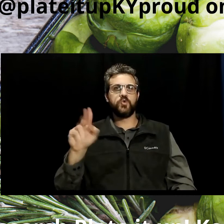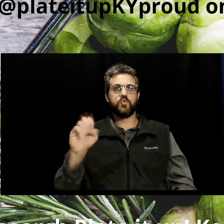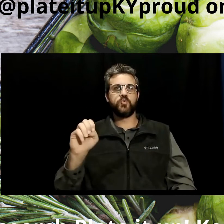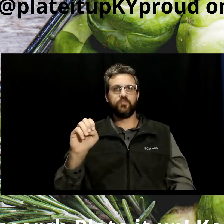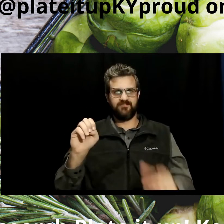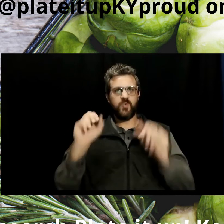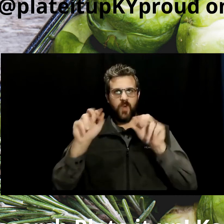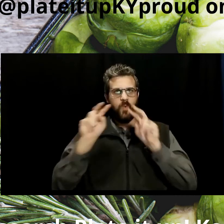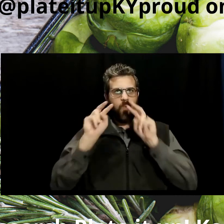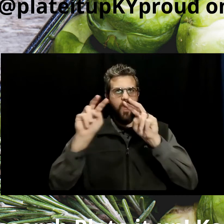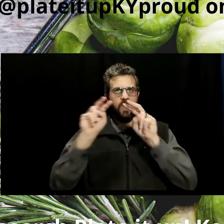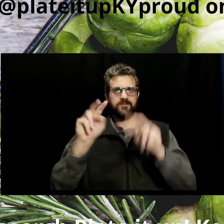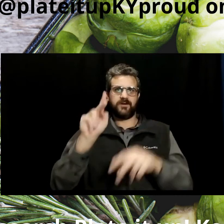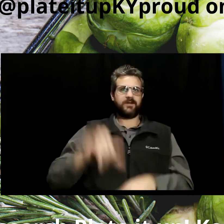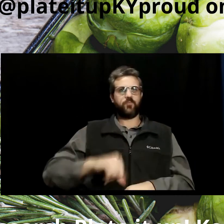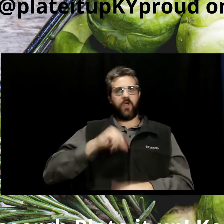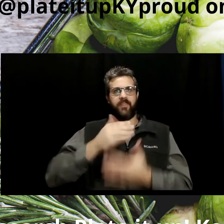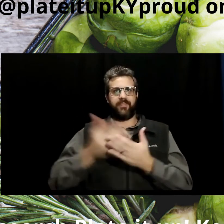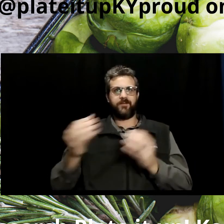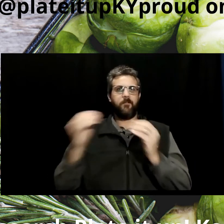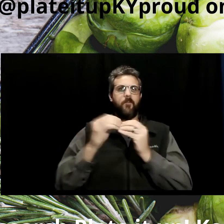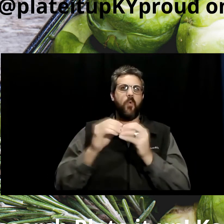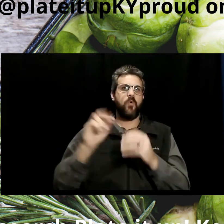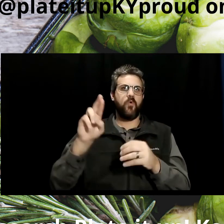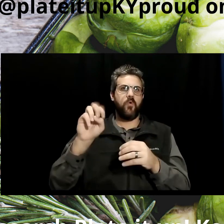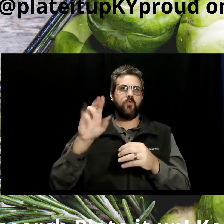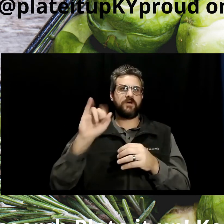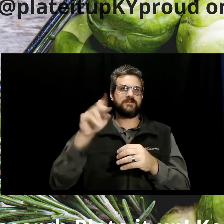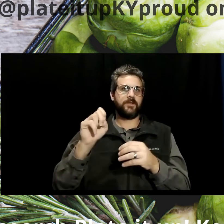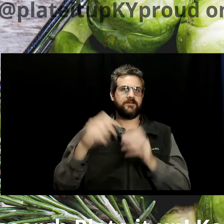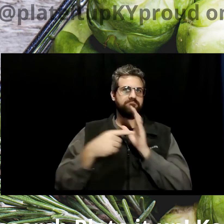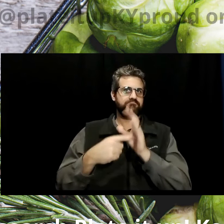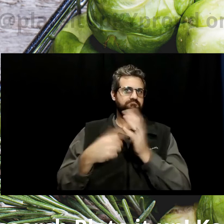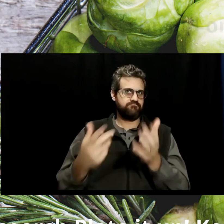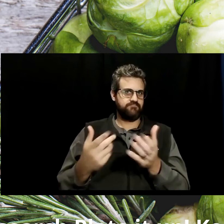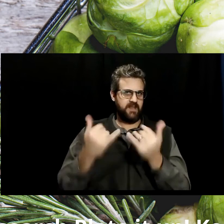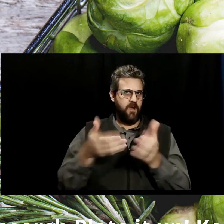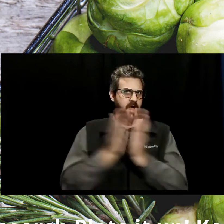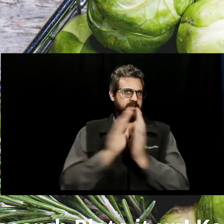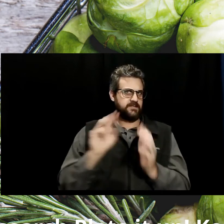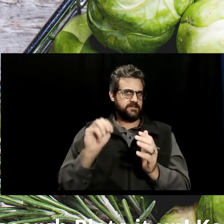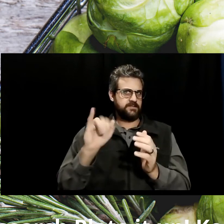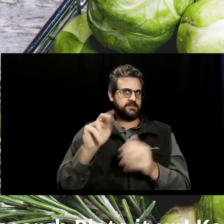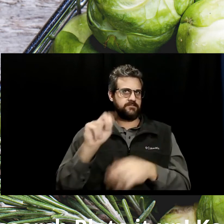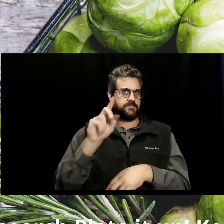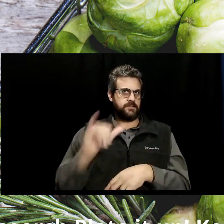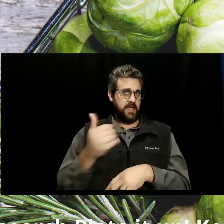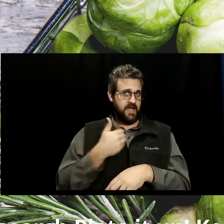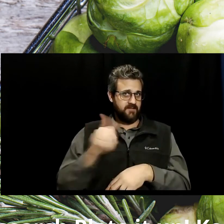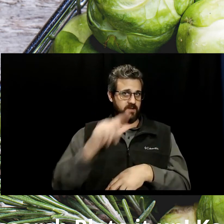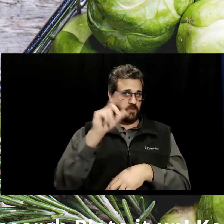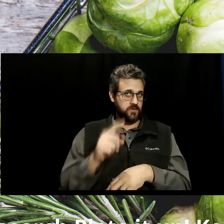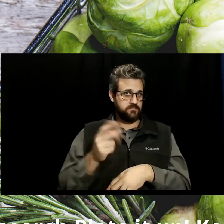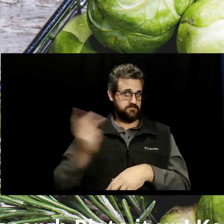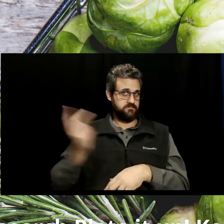recipe demonstrations as well. So with that, Mindy, I'd like to see if we have any questions that either myself or Kristi